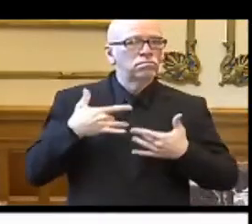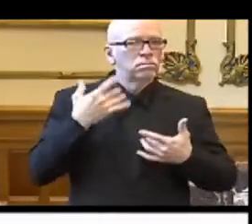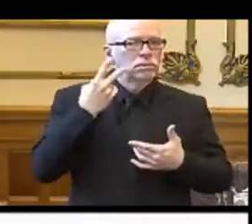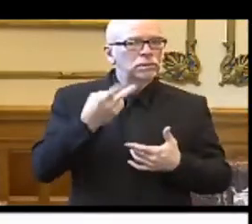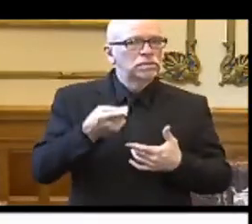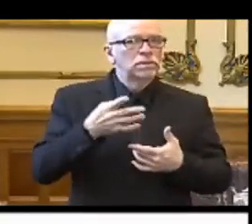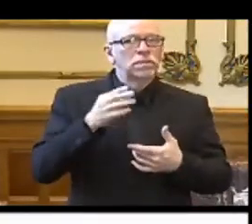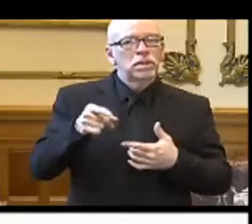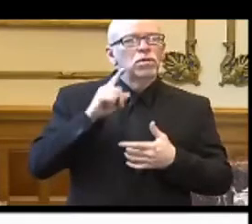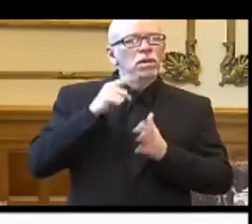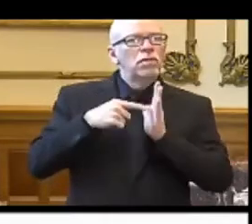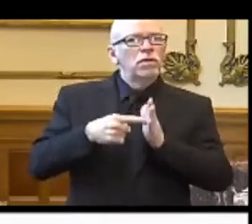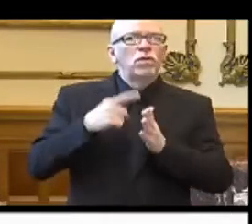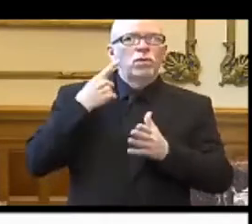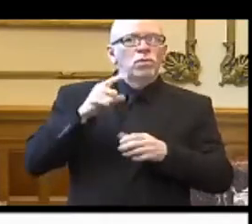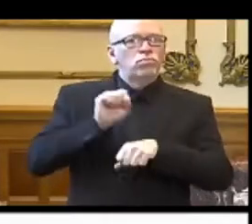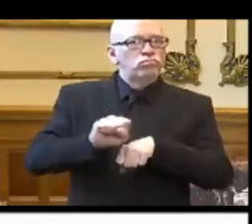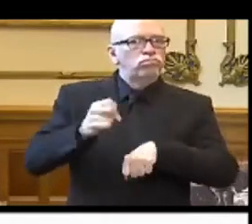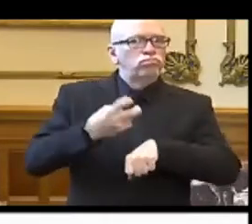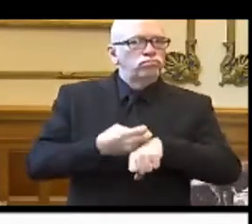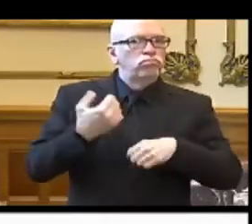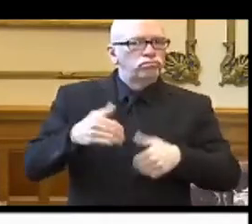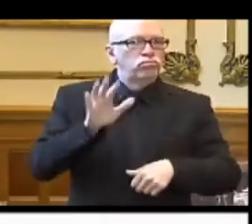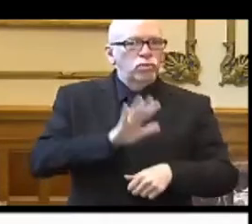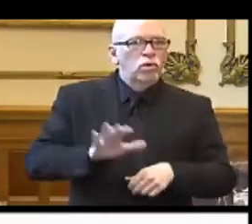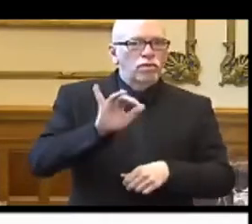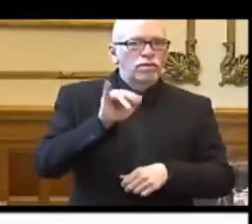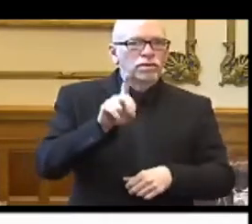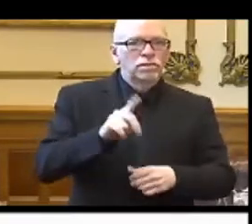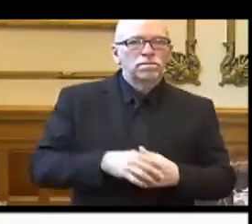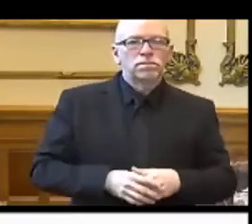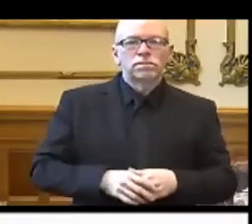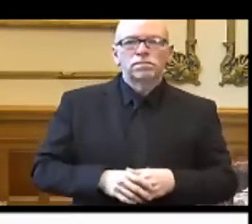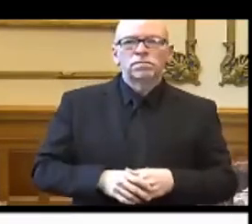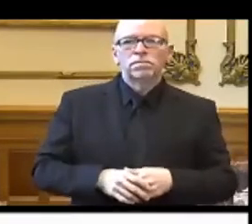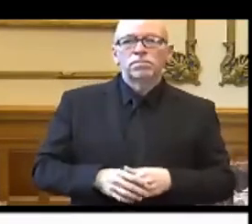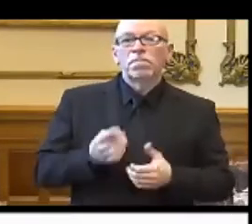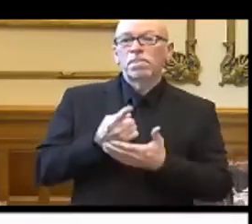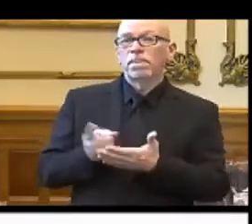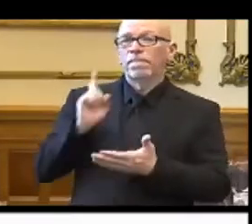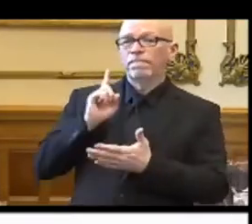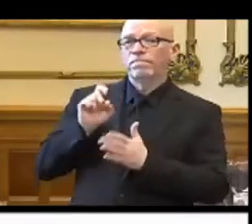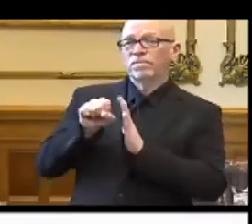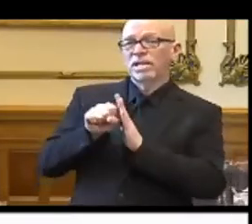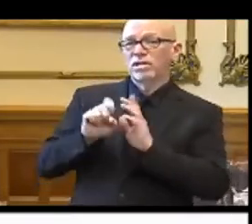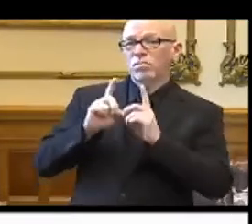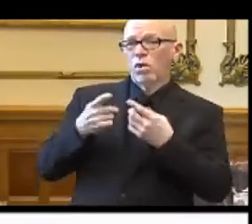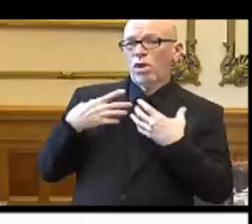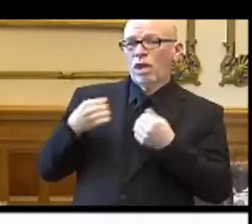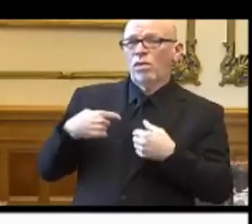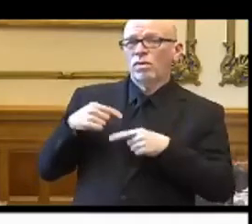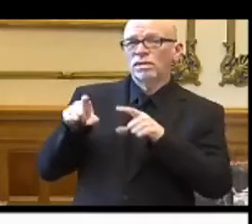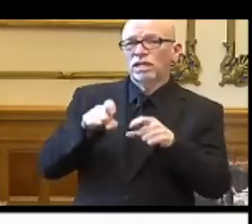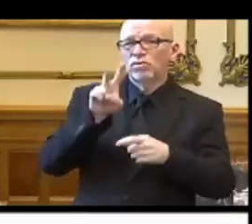and it reflects the hard work that's being done all across the state. Last week, the State Department of Health actually